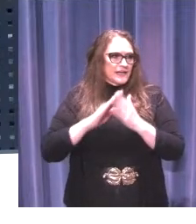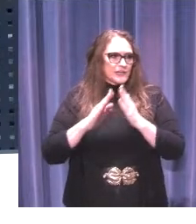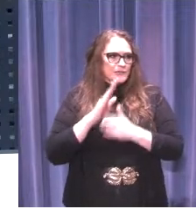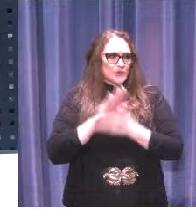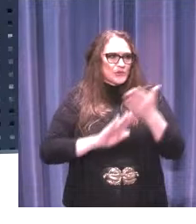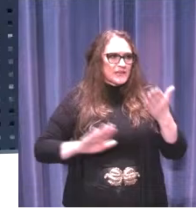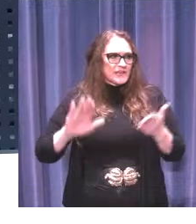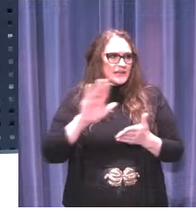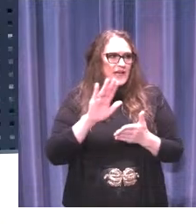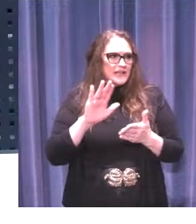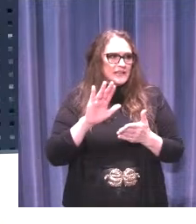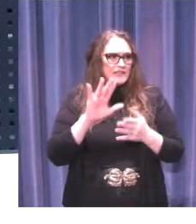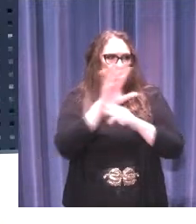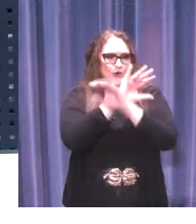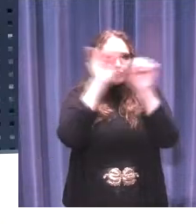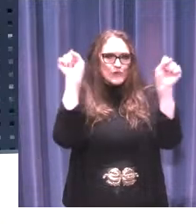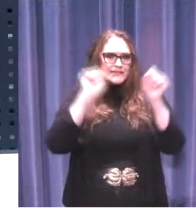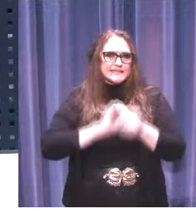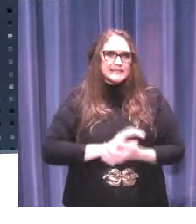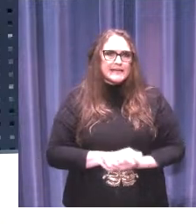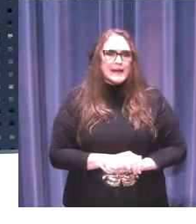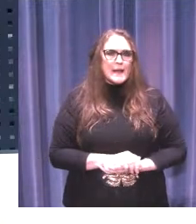college president.